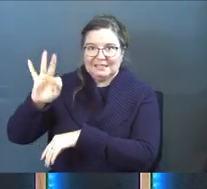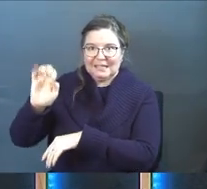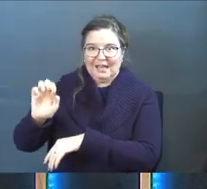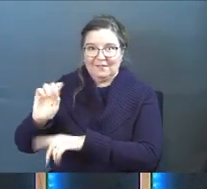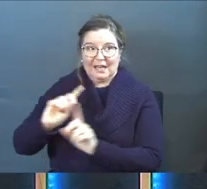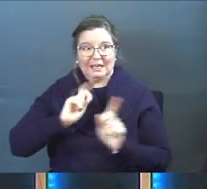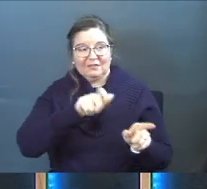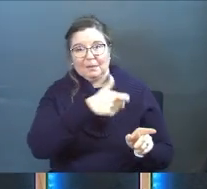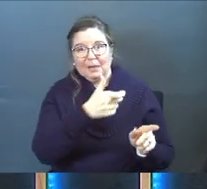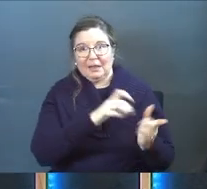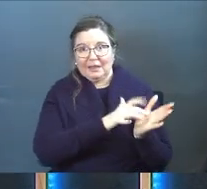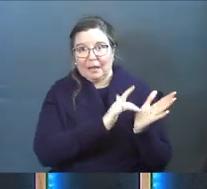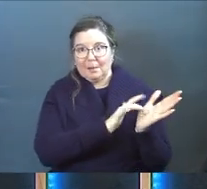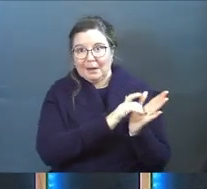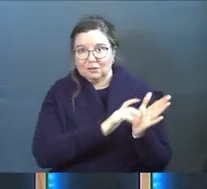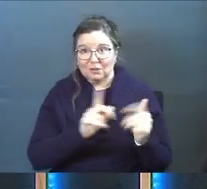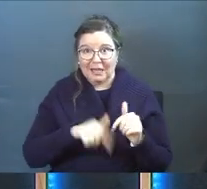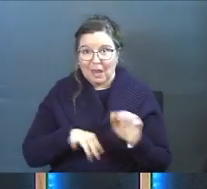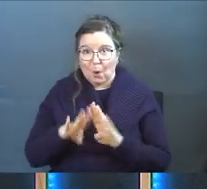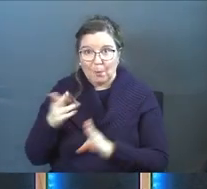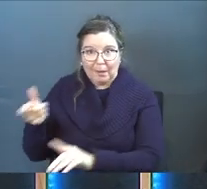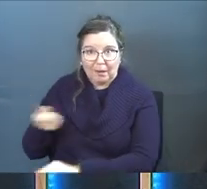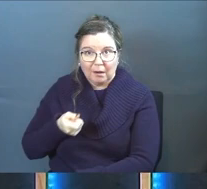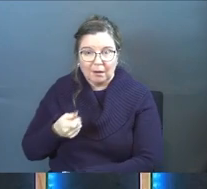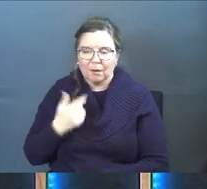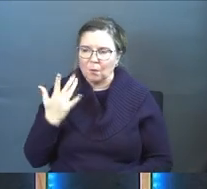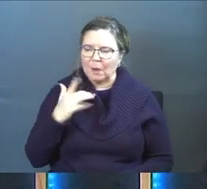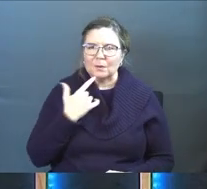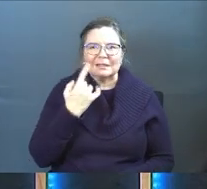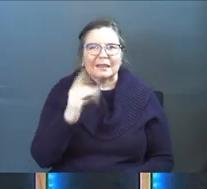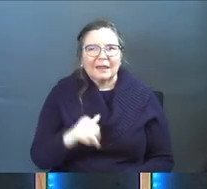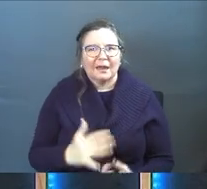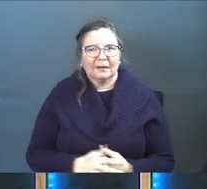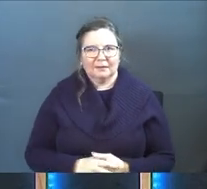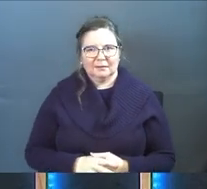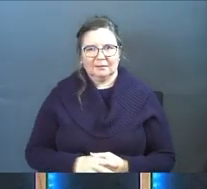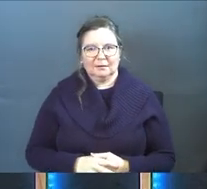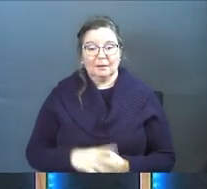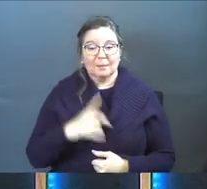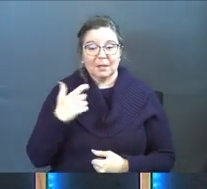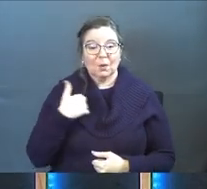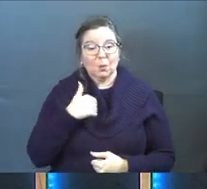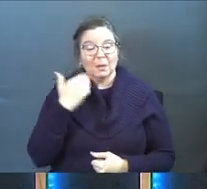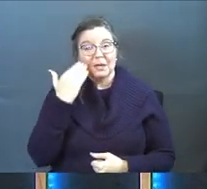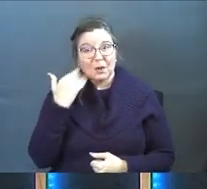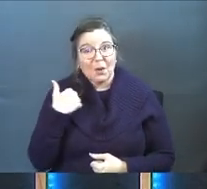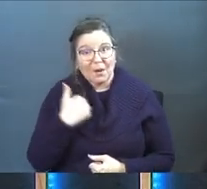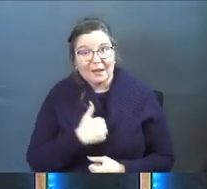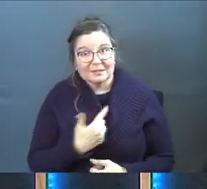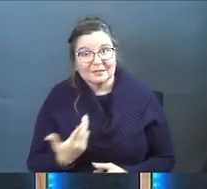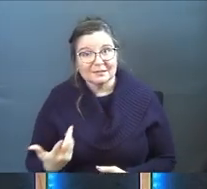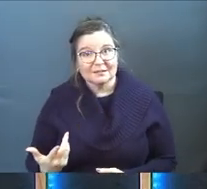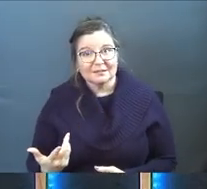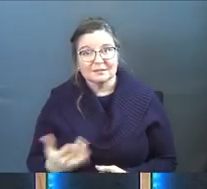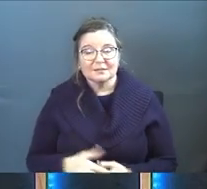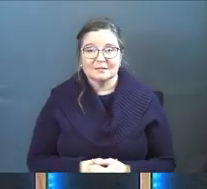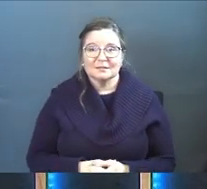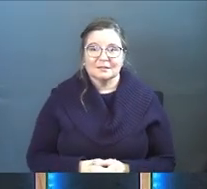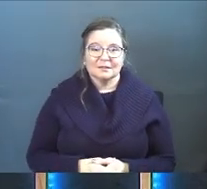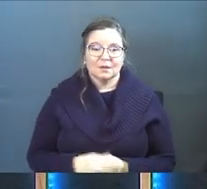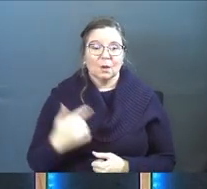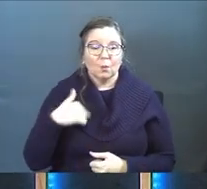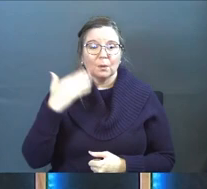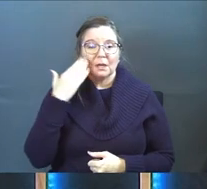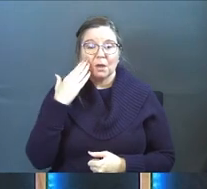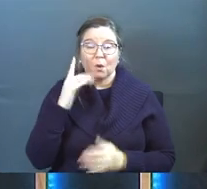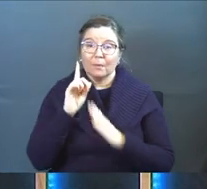and give somebody else the combo. Why in the world would he say that? Because we know us.